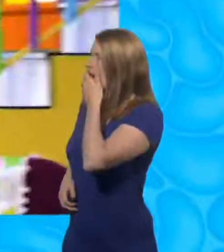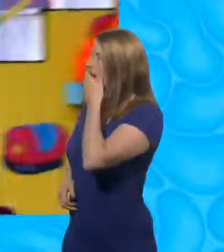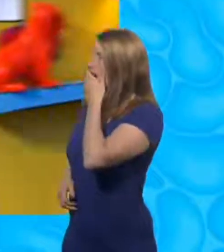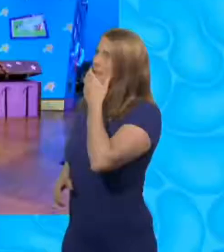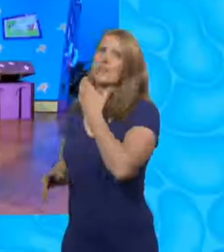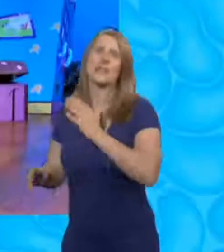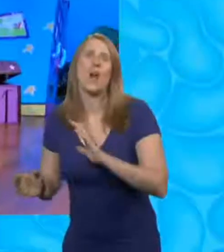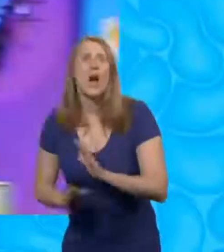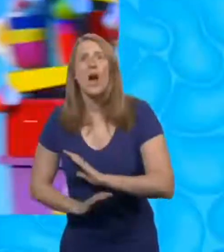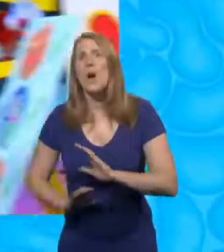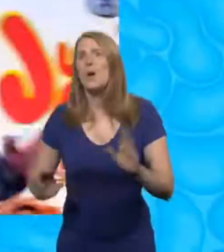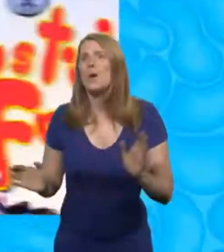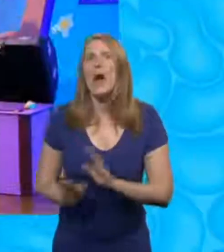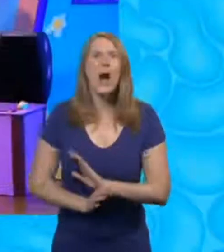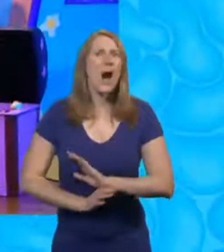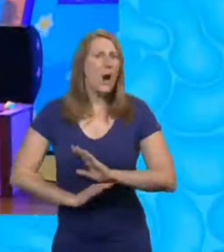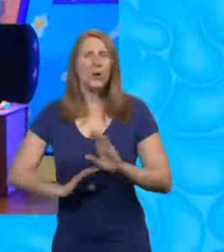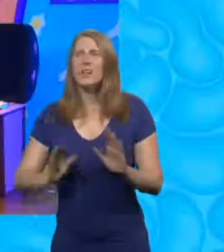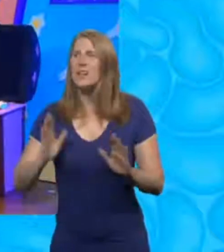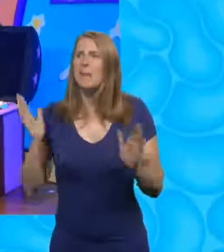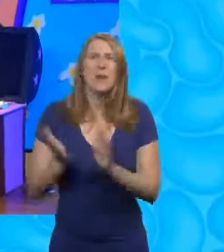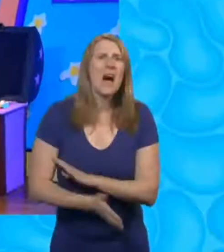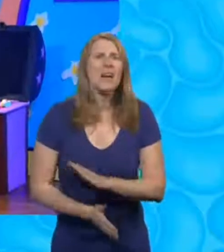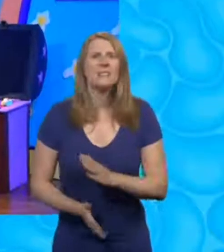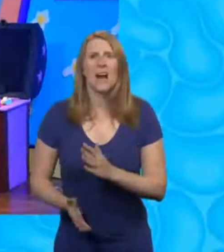don't do it. It's full of mess. It's gonna... Oh, no, no, no.